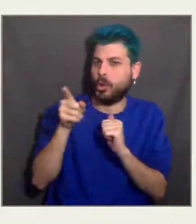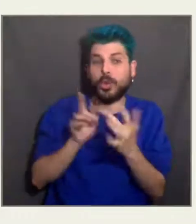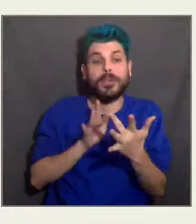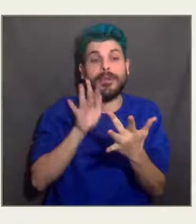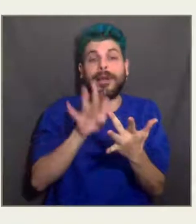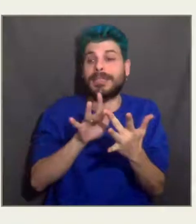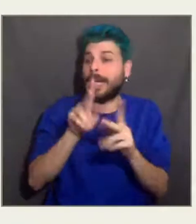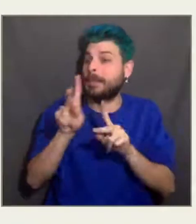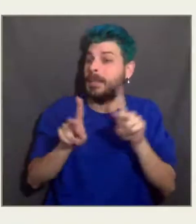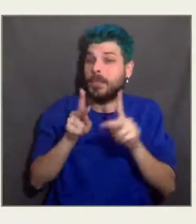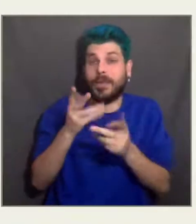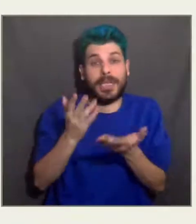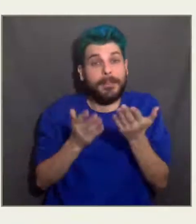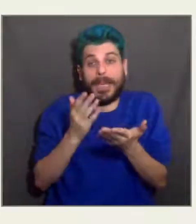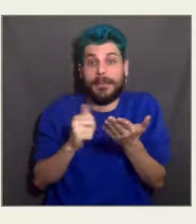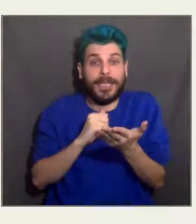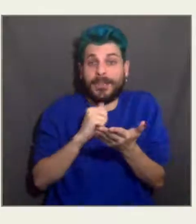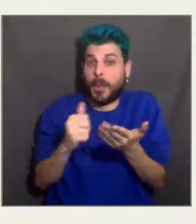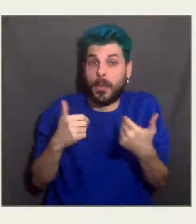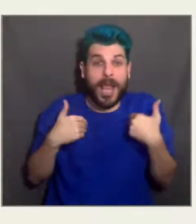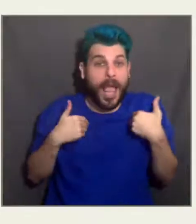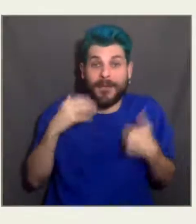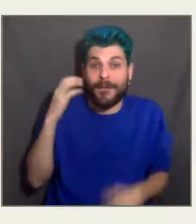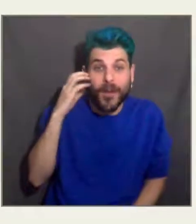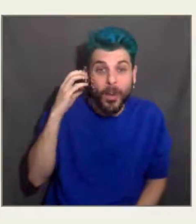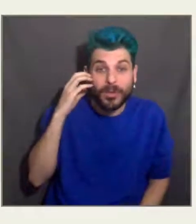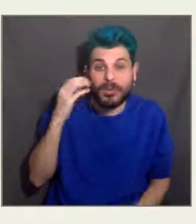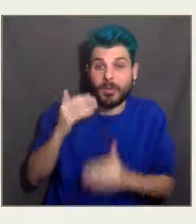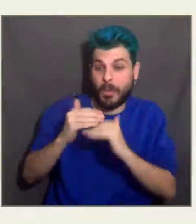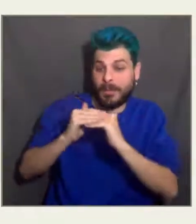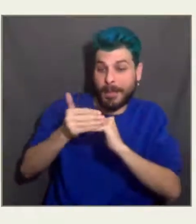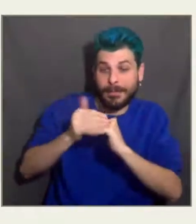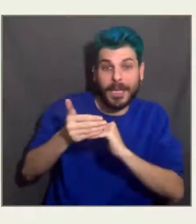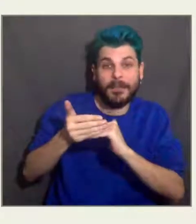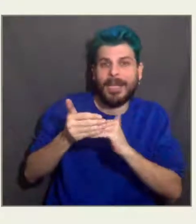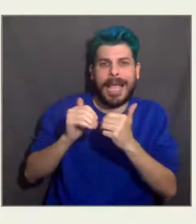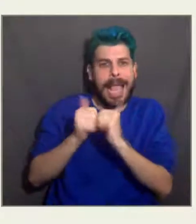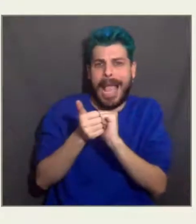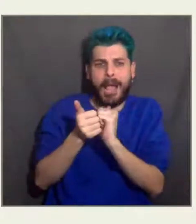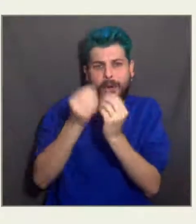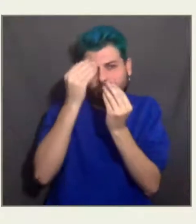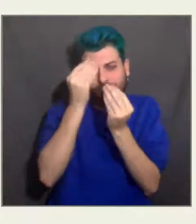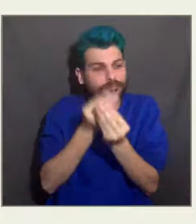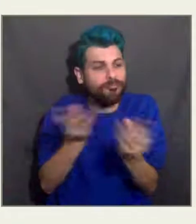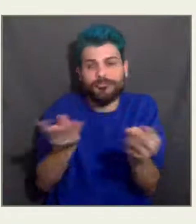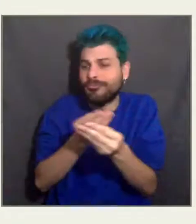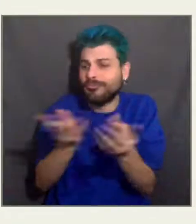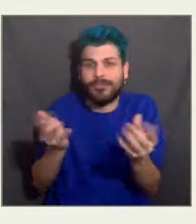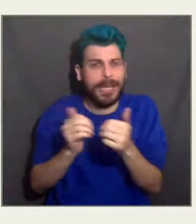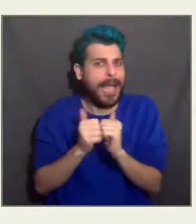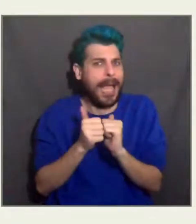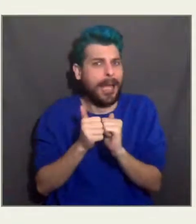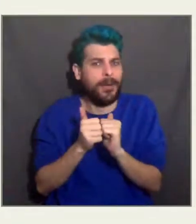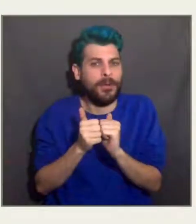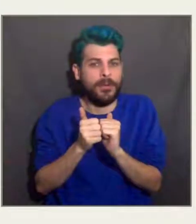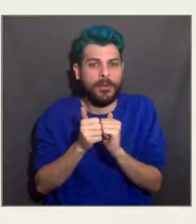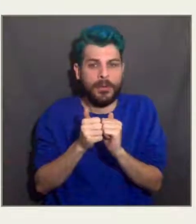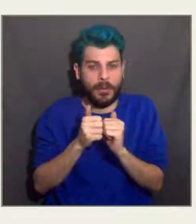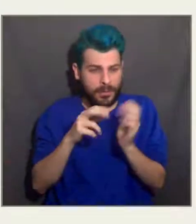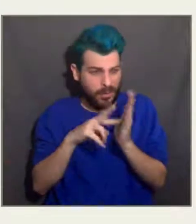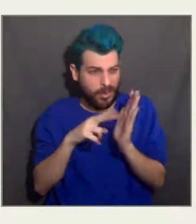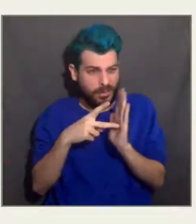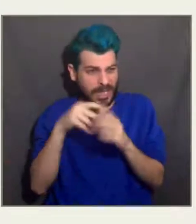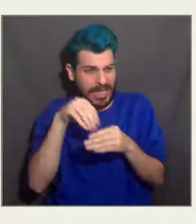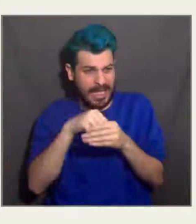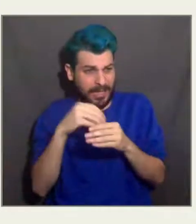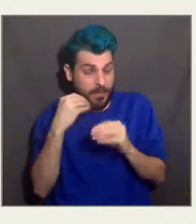in the digital divide, that don't have the phones and the laptops, and how do they get the information? In a homeless encampment? I'm sorry.